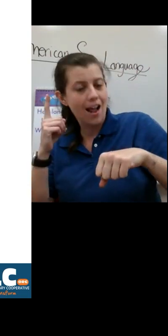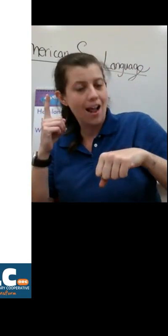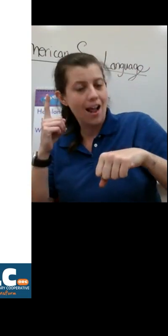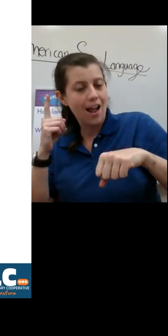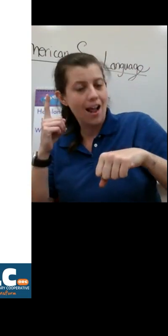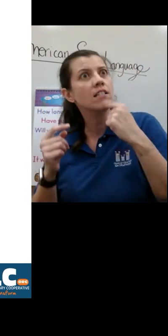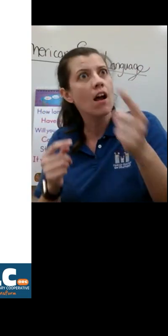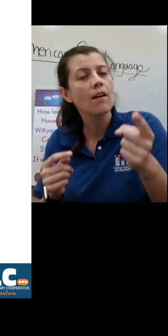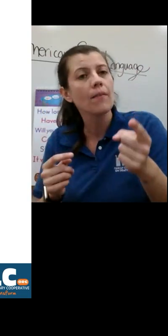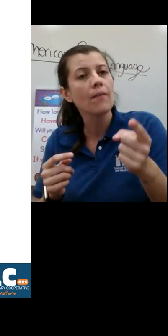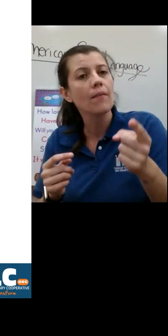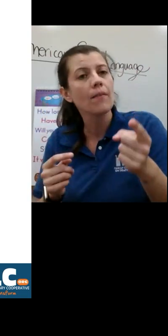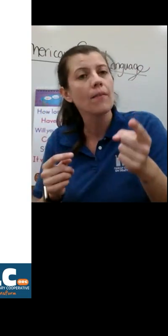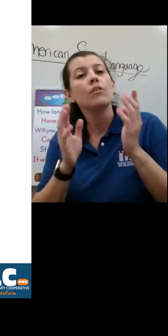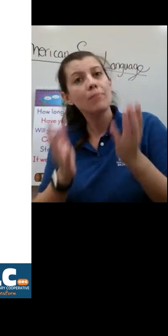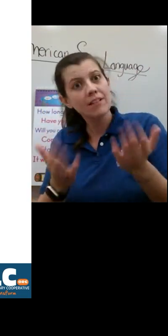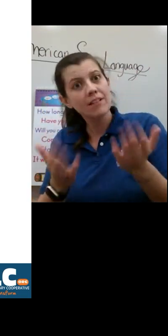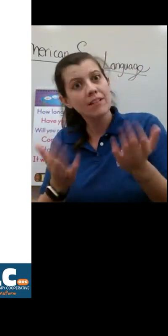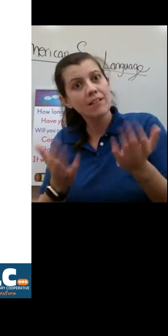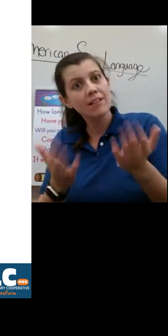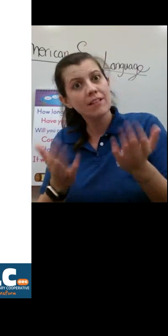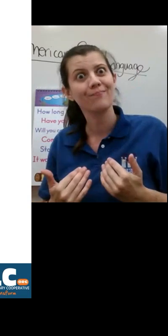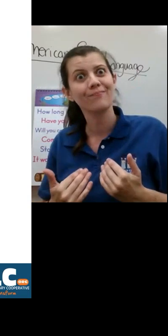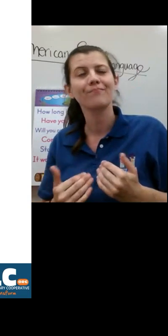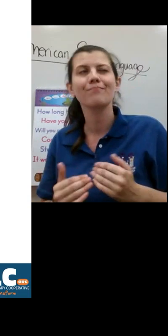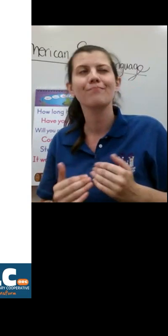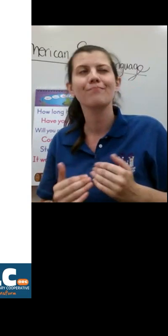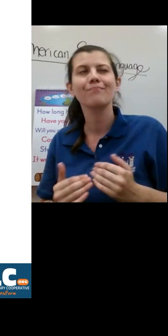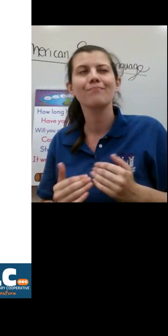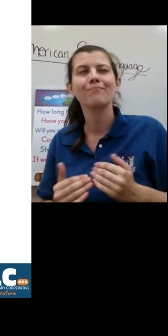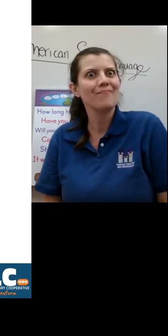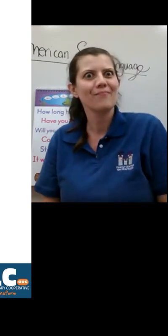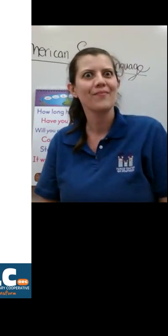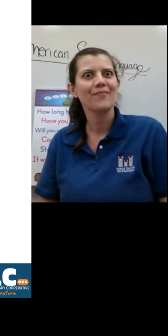Remember we're shaking our head to tell them, please come,